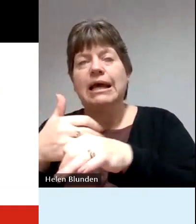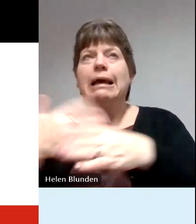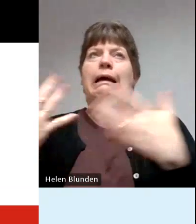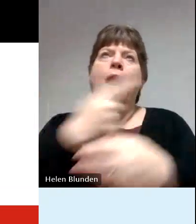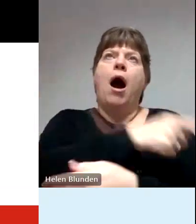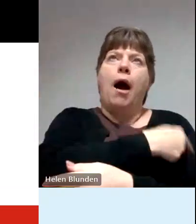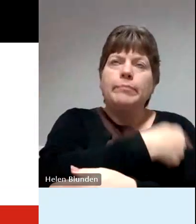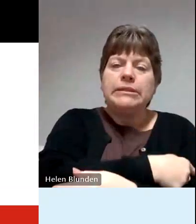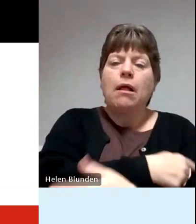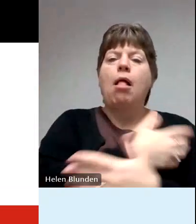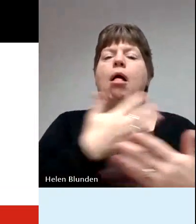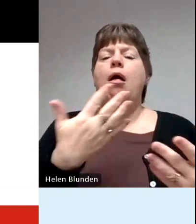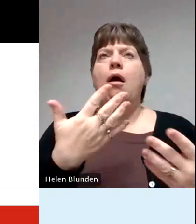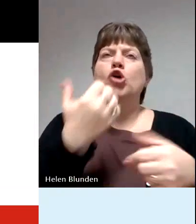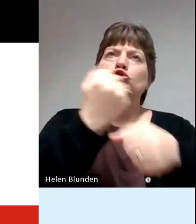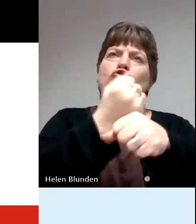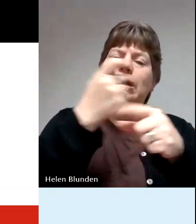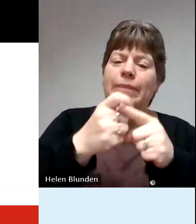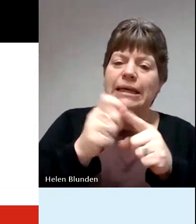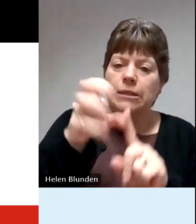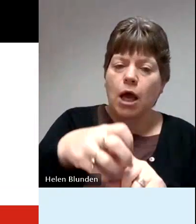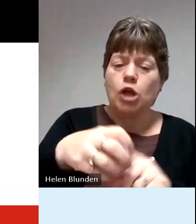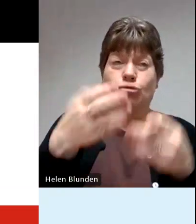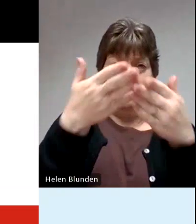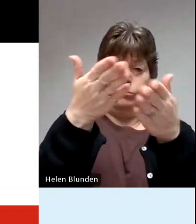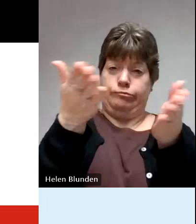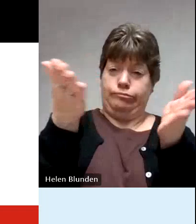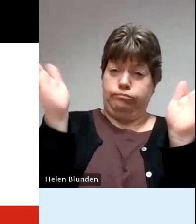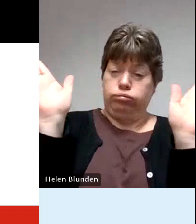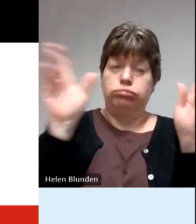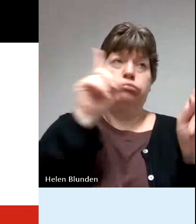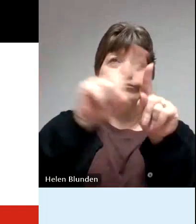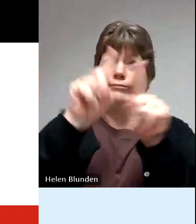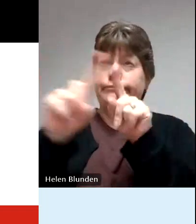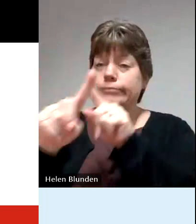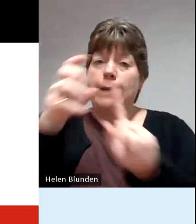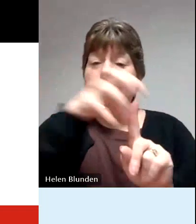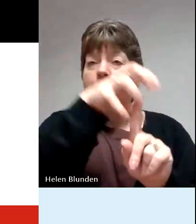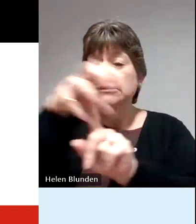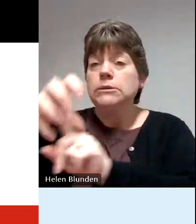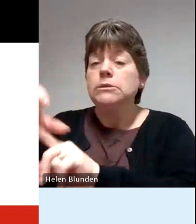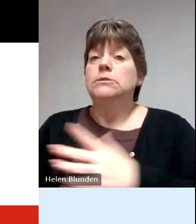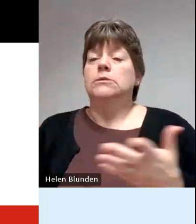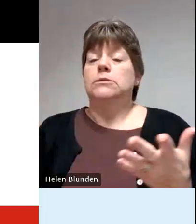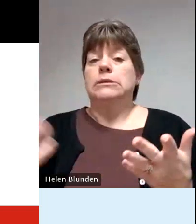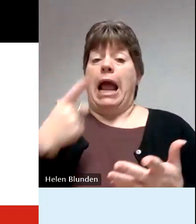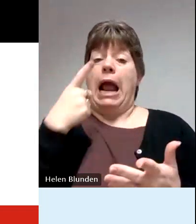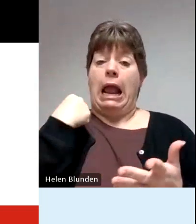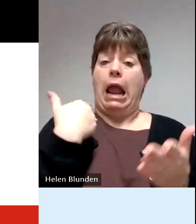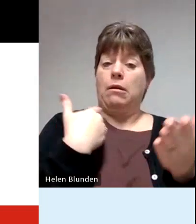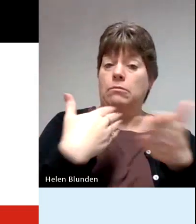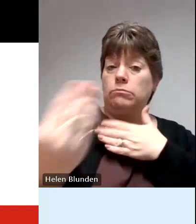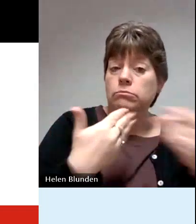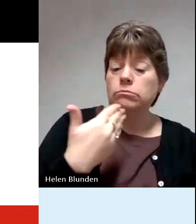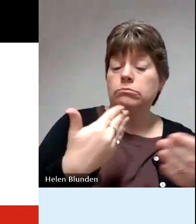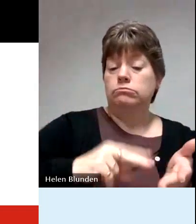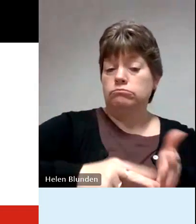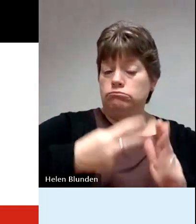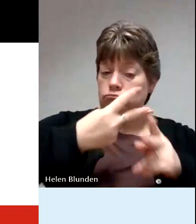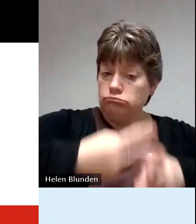hospitals, GP surgery, all those different places that deal with planned care